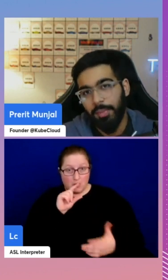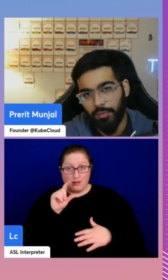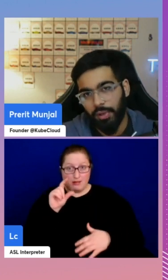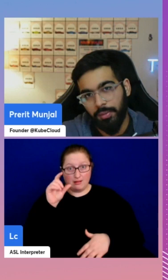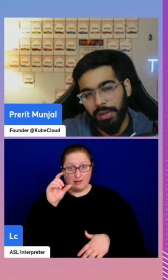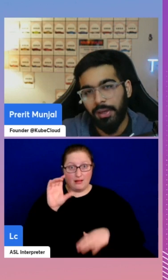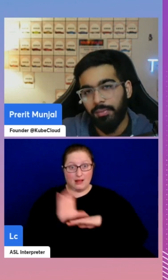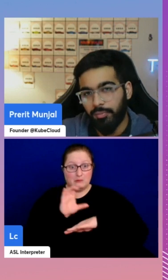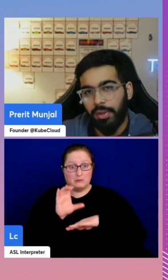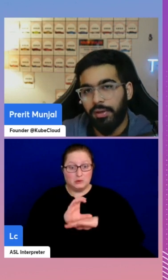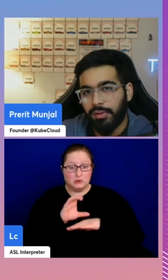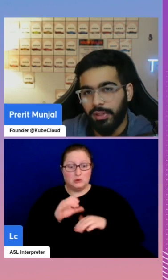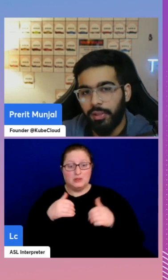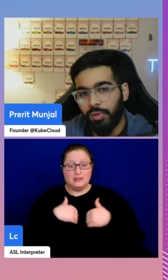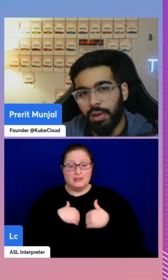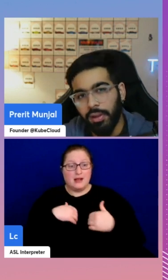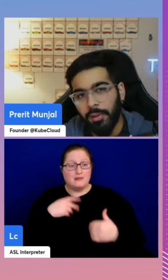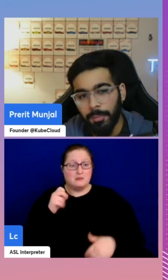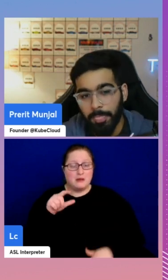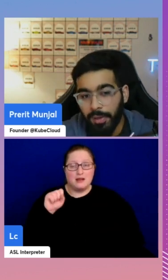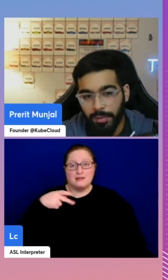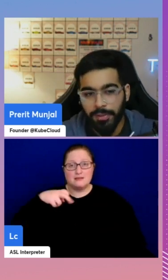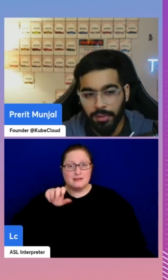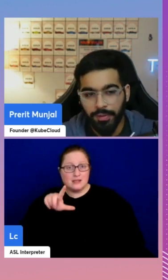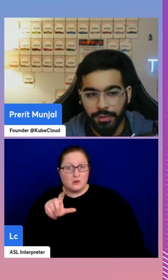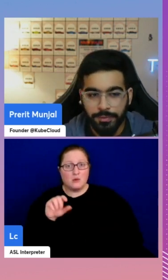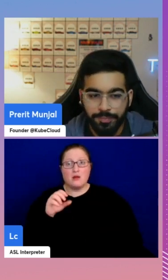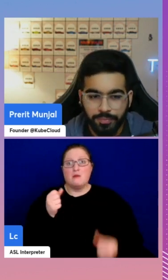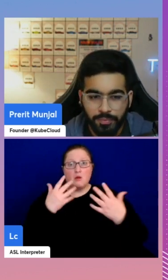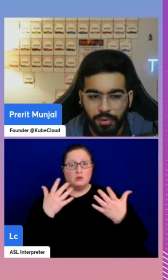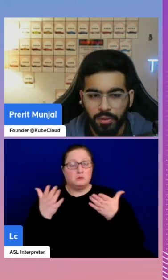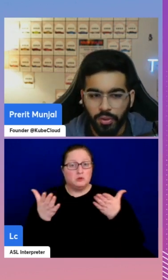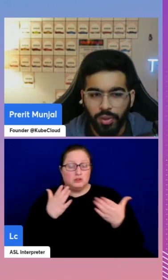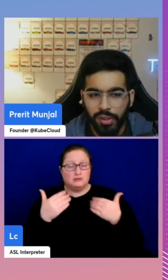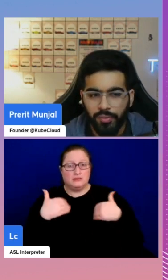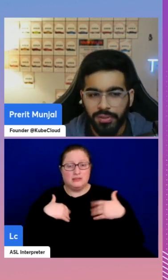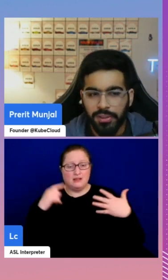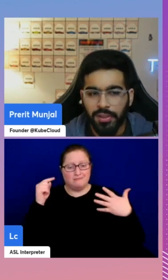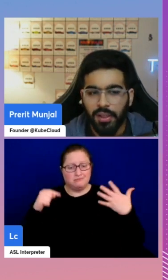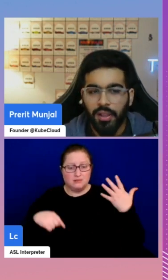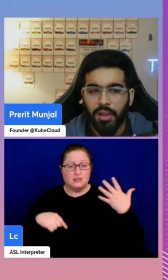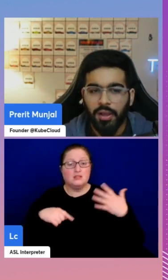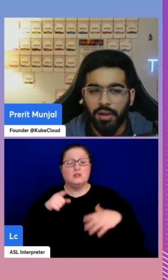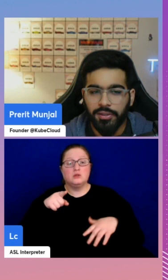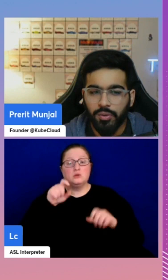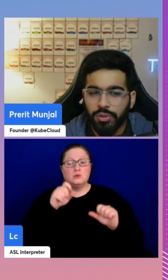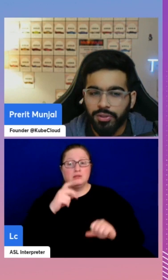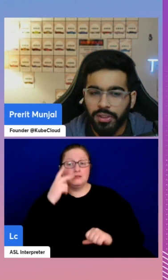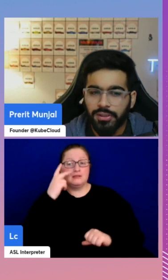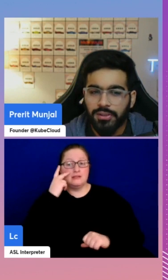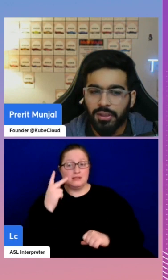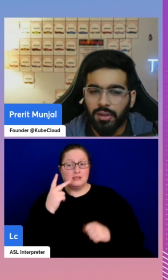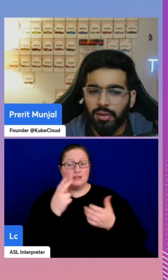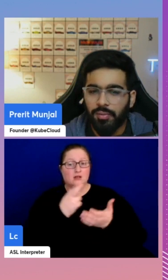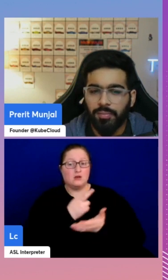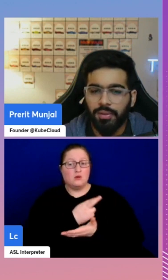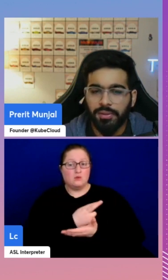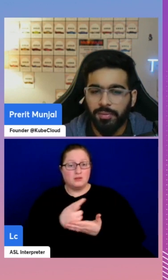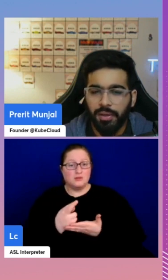API. We had BigQuery, Bigtable, Spanner, SQL, multiple services. So here you can see